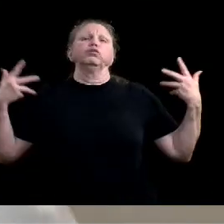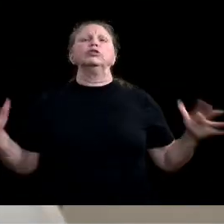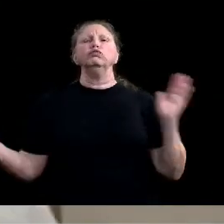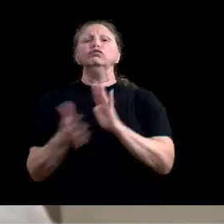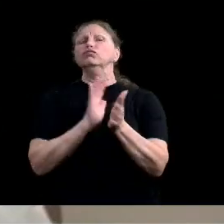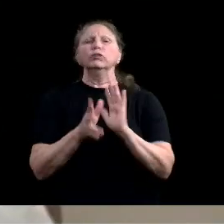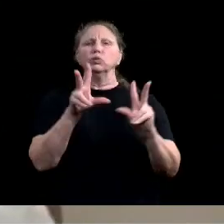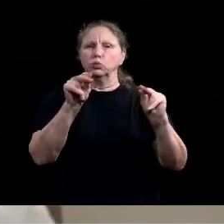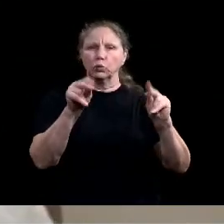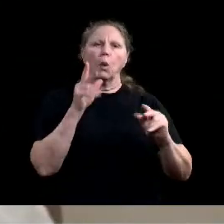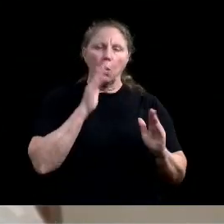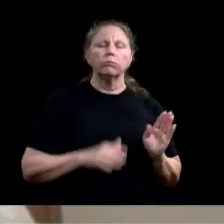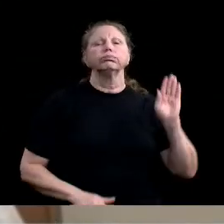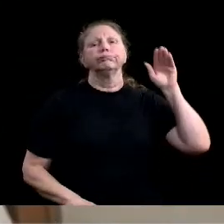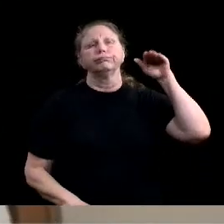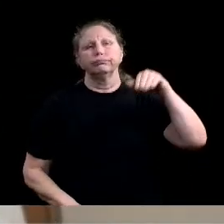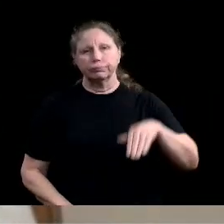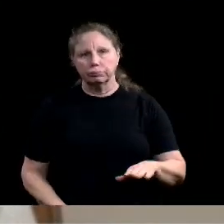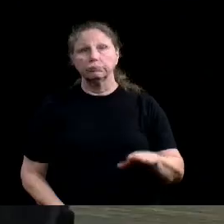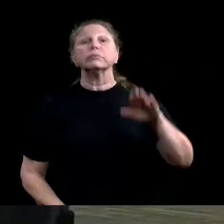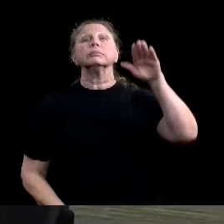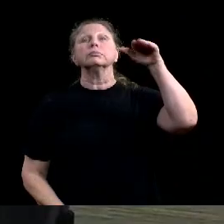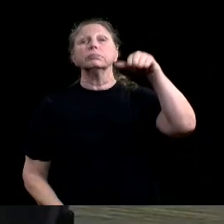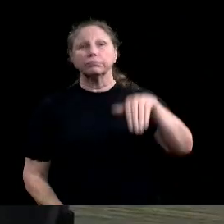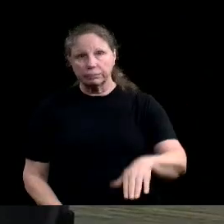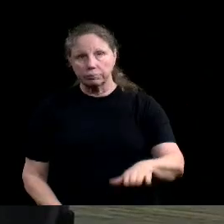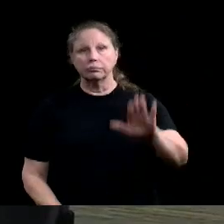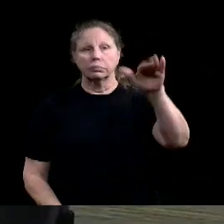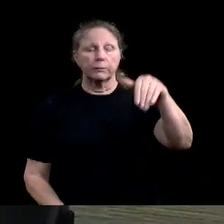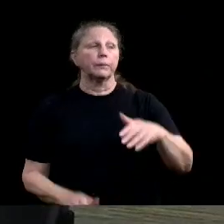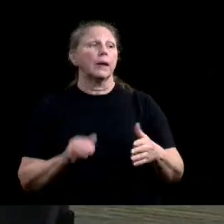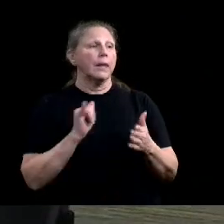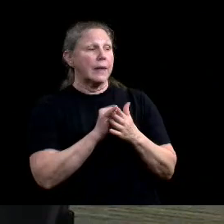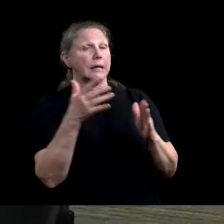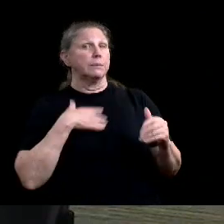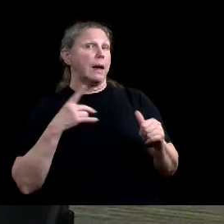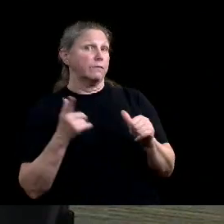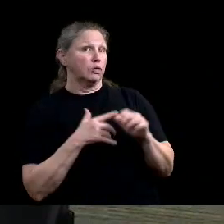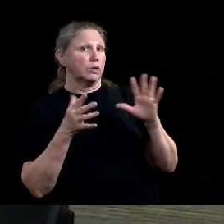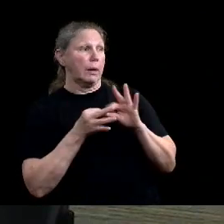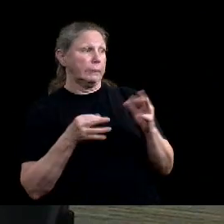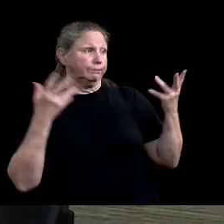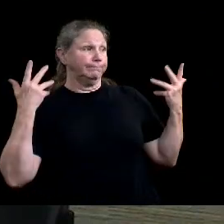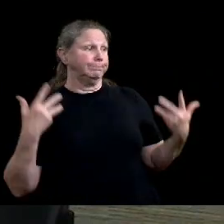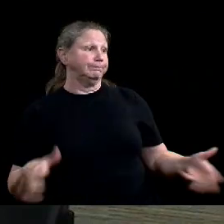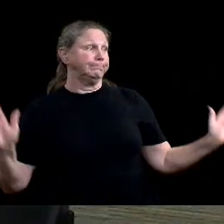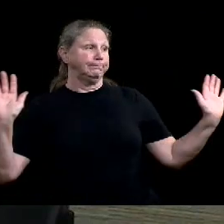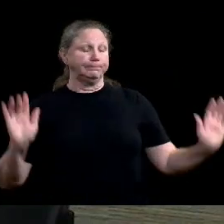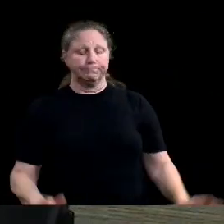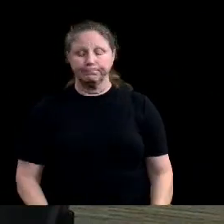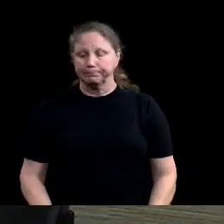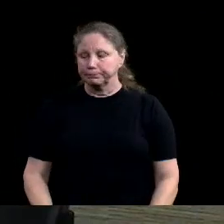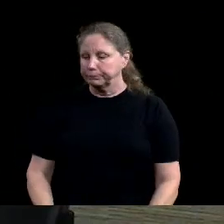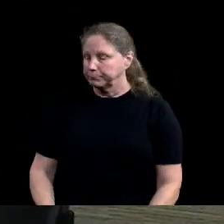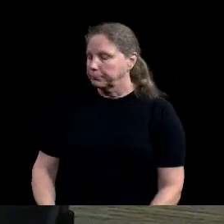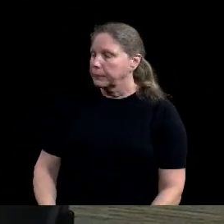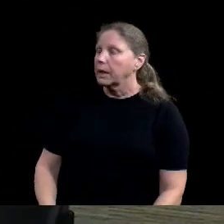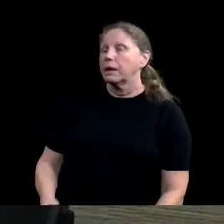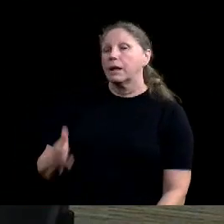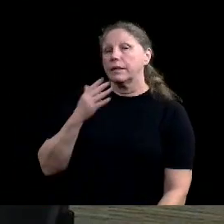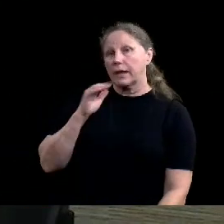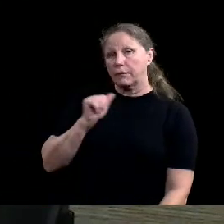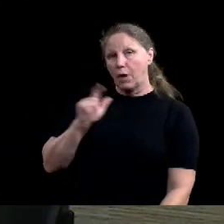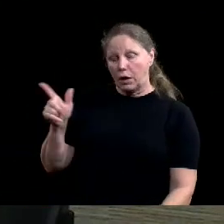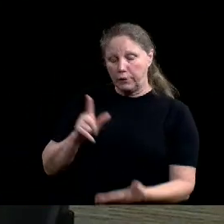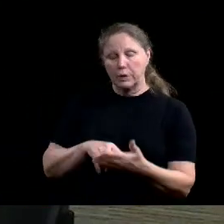And that's all I have for my initial remarks. Thank you all, gentlemen. All right, let's move to the question phase. We've got a number of questions that have